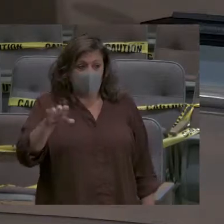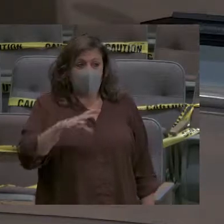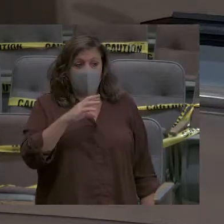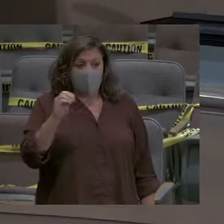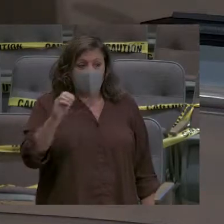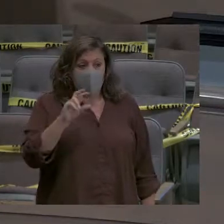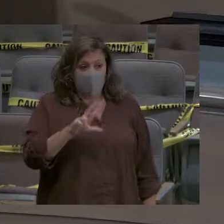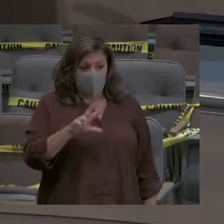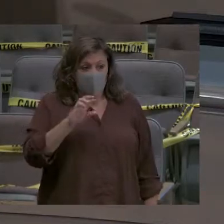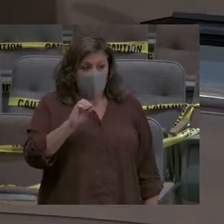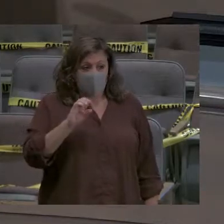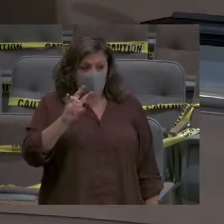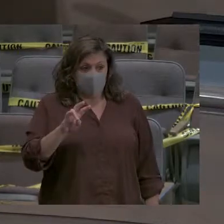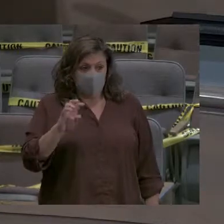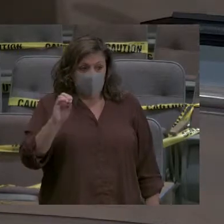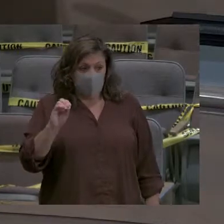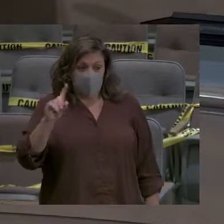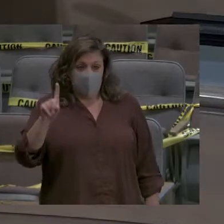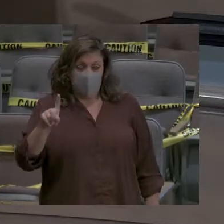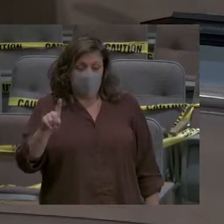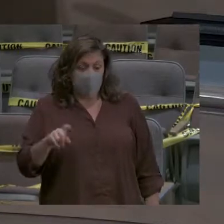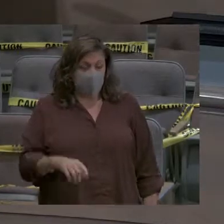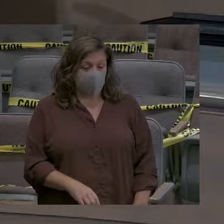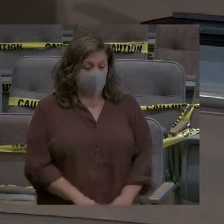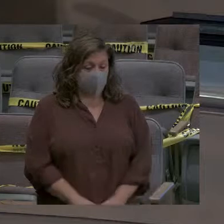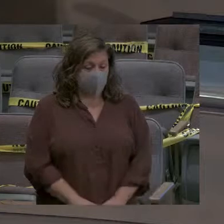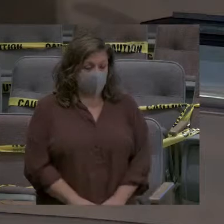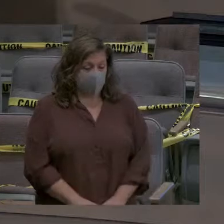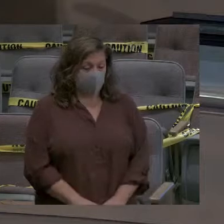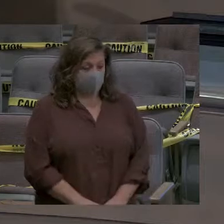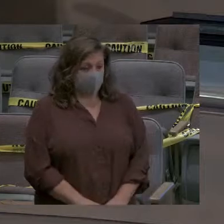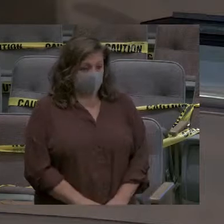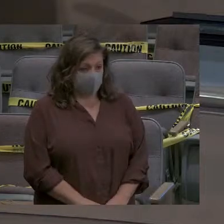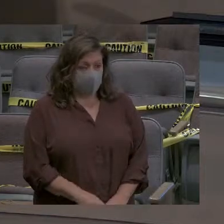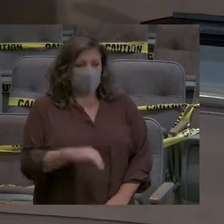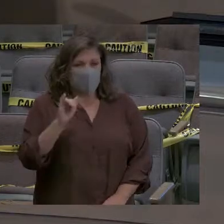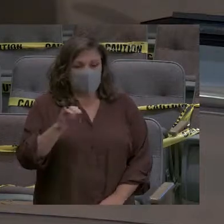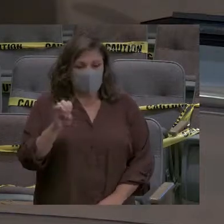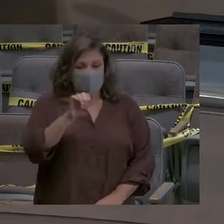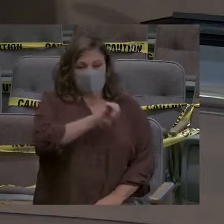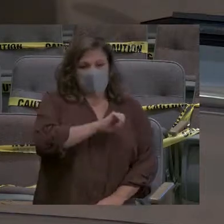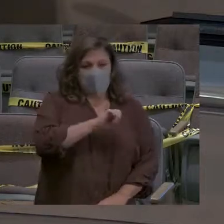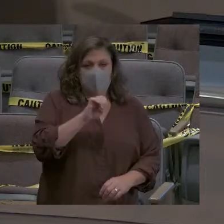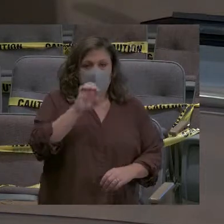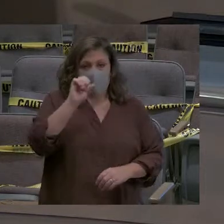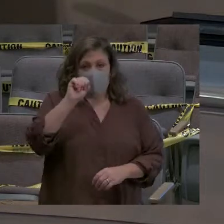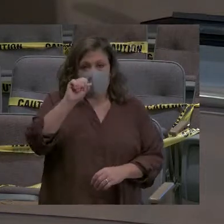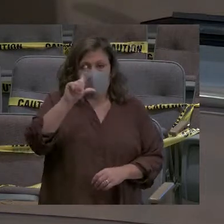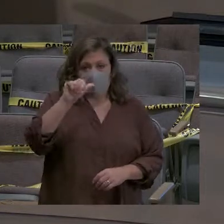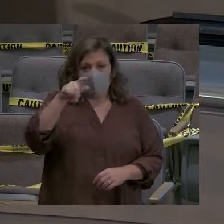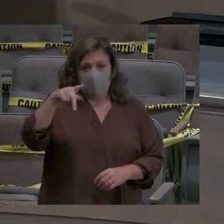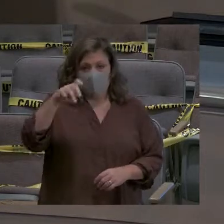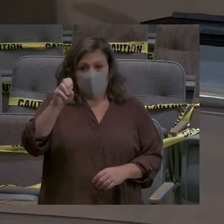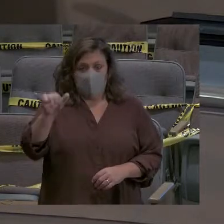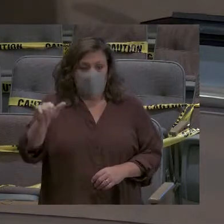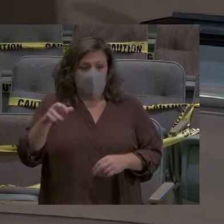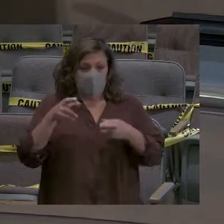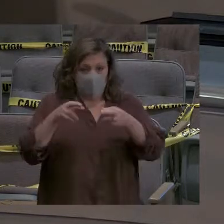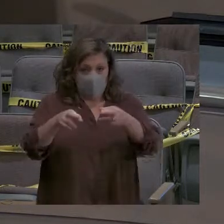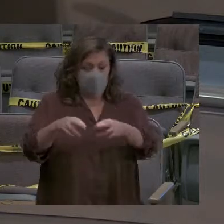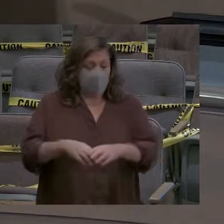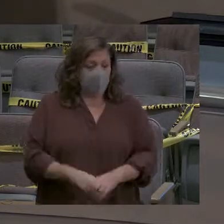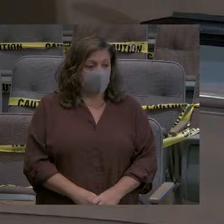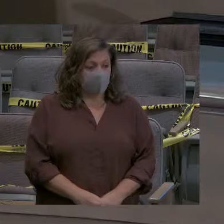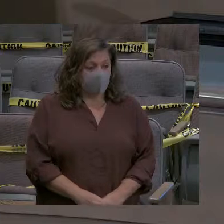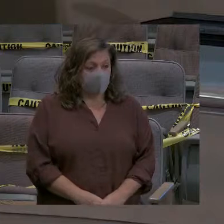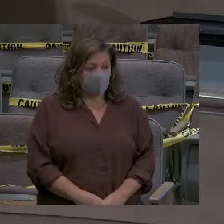31701, that's anything east of Slappy. So we certainly need to make sure that